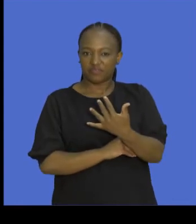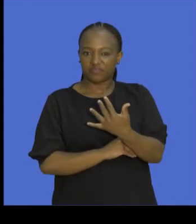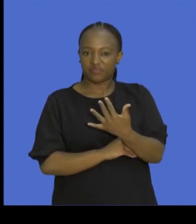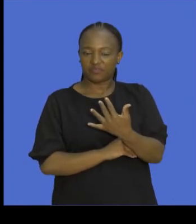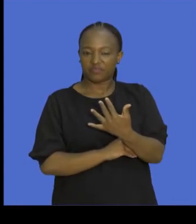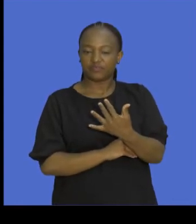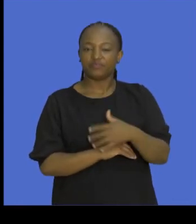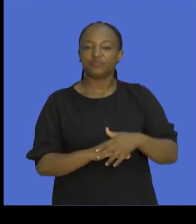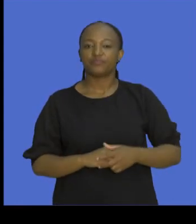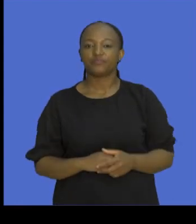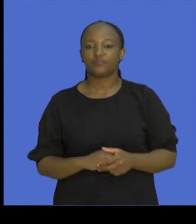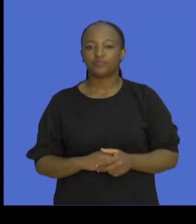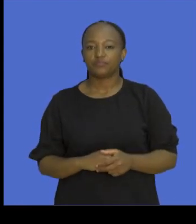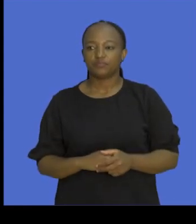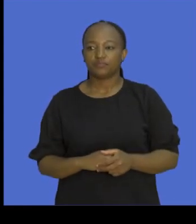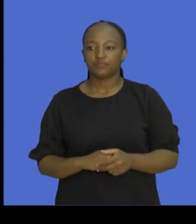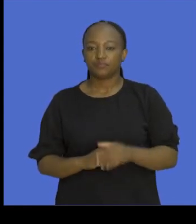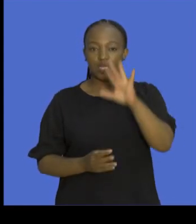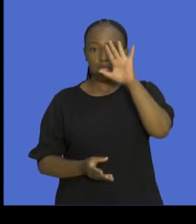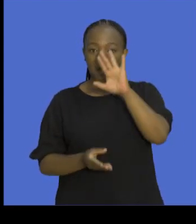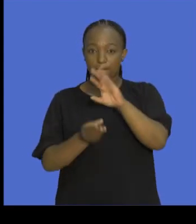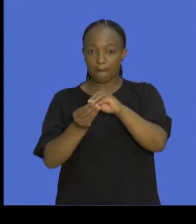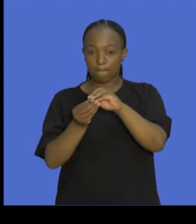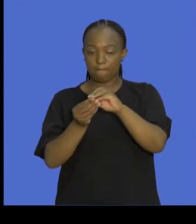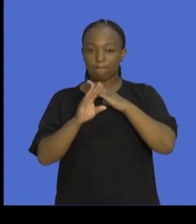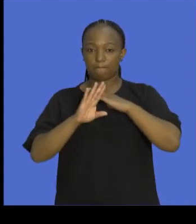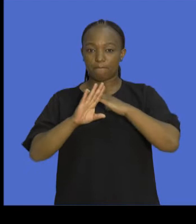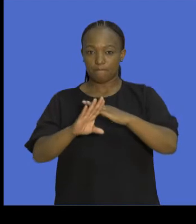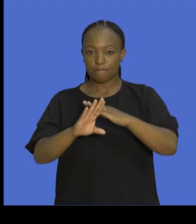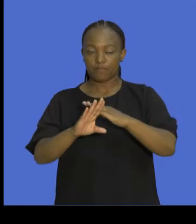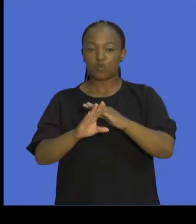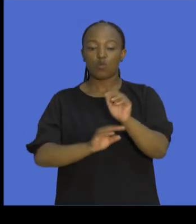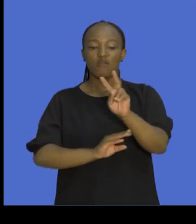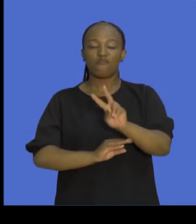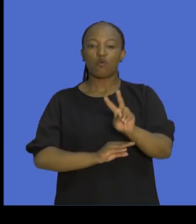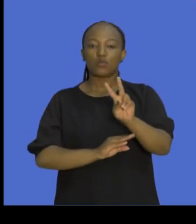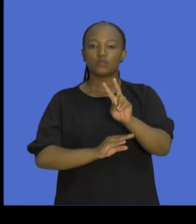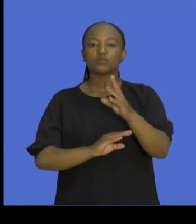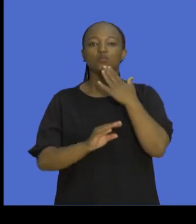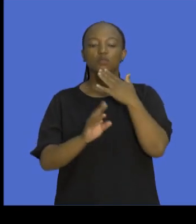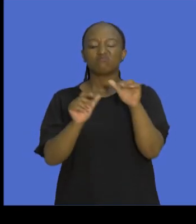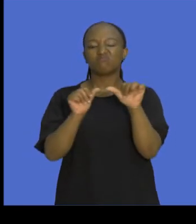Now, the total resistance, the voltage in the circuit, we can